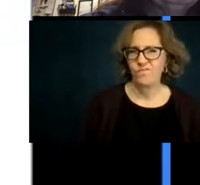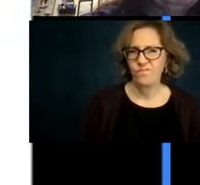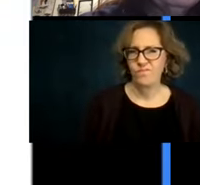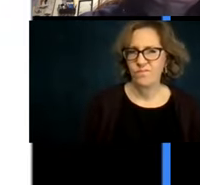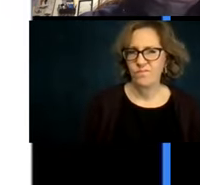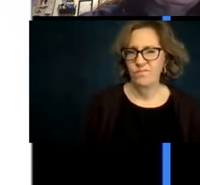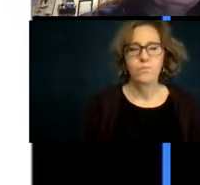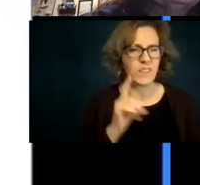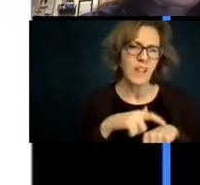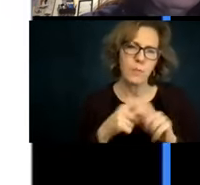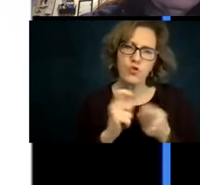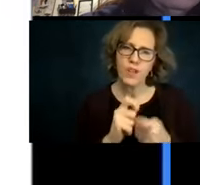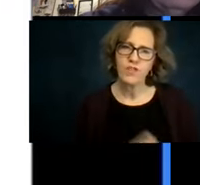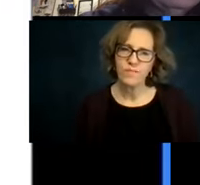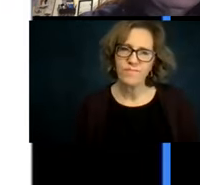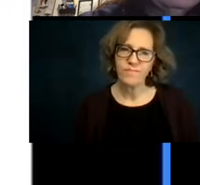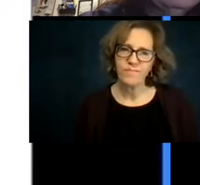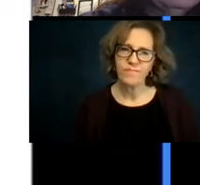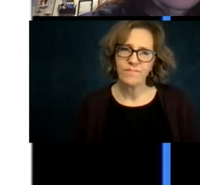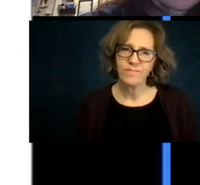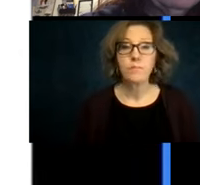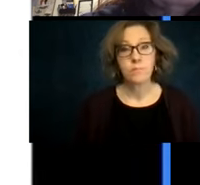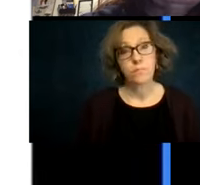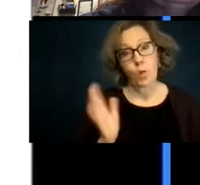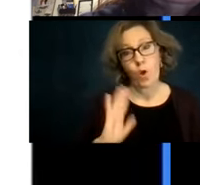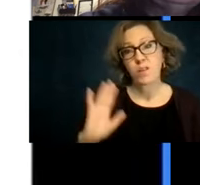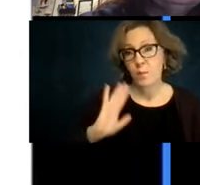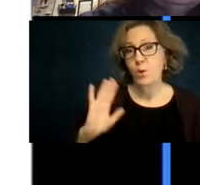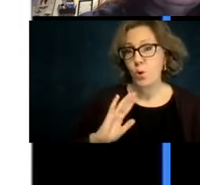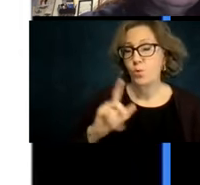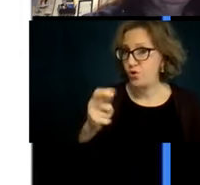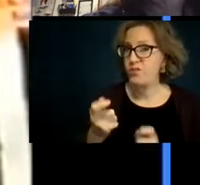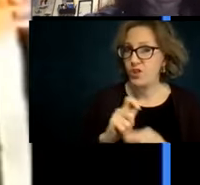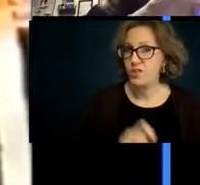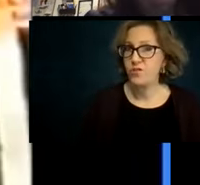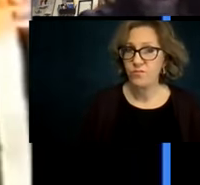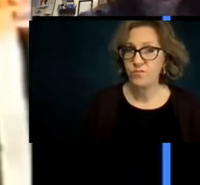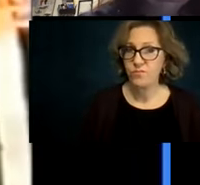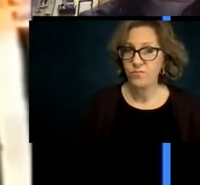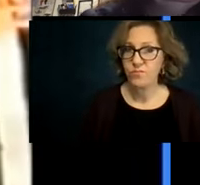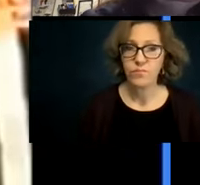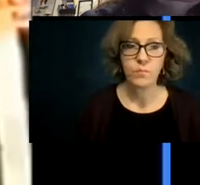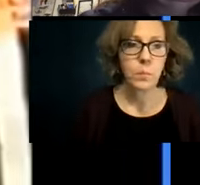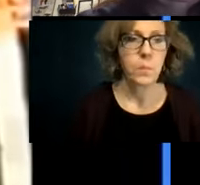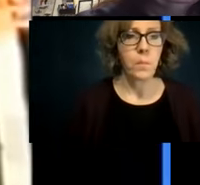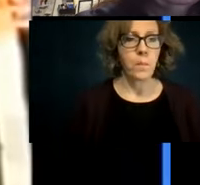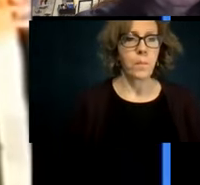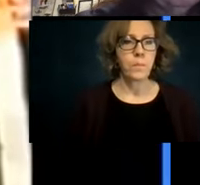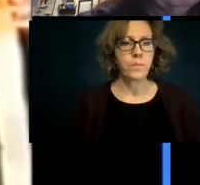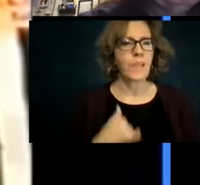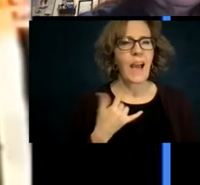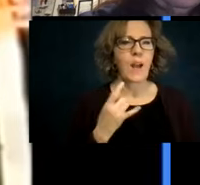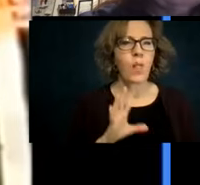Not good. It's time to change. It was time to change a long time ago. I don't like it. In fact,